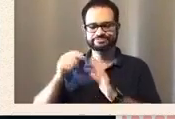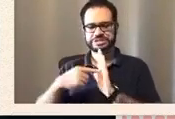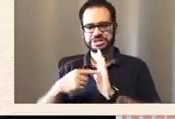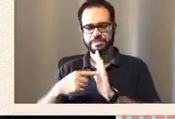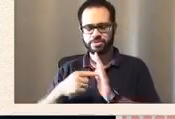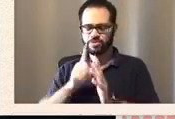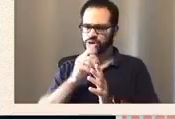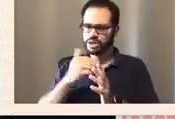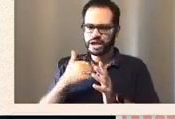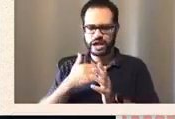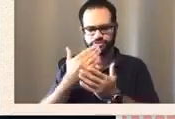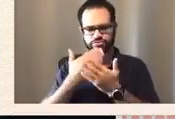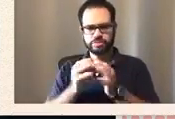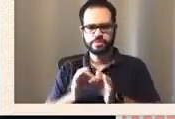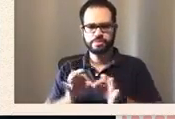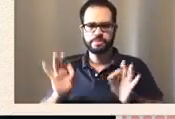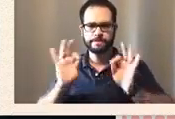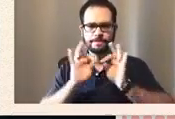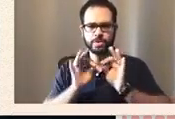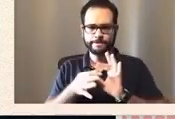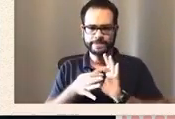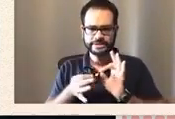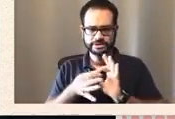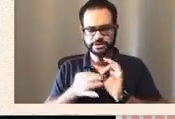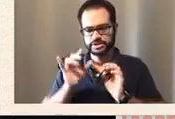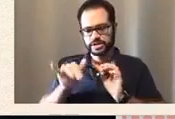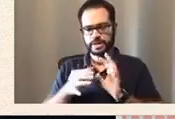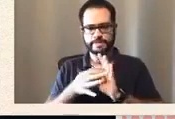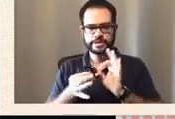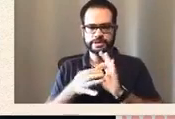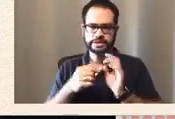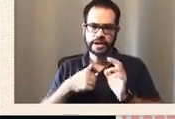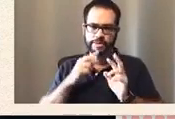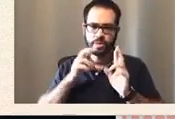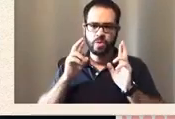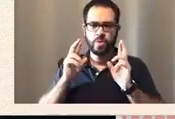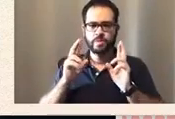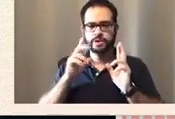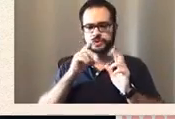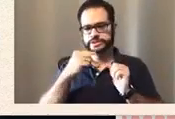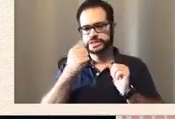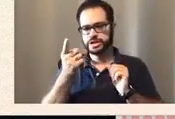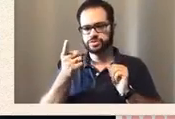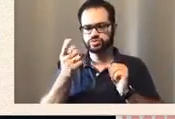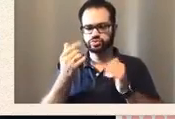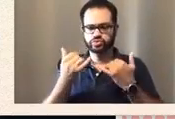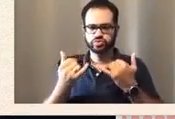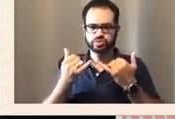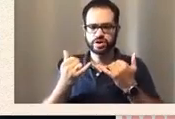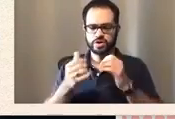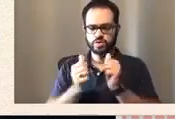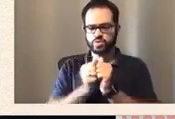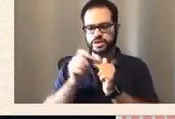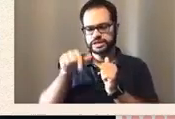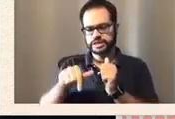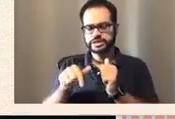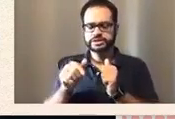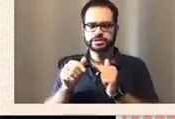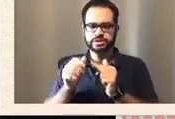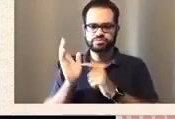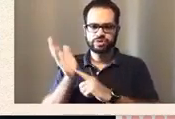message that I'm hoping to share today in this presentation alongside my co-presenters,